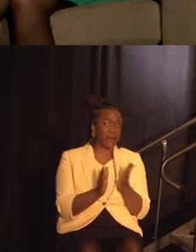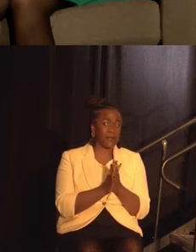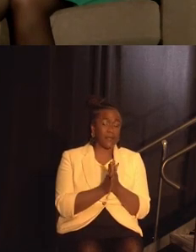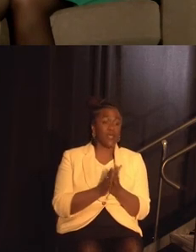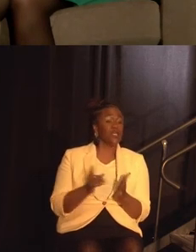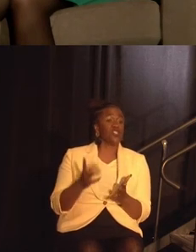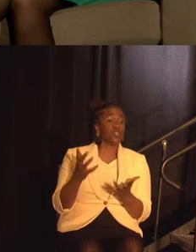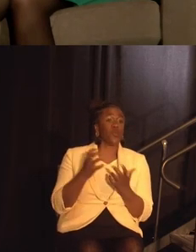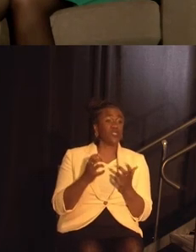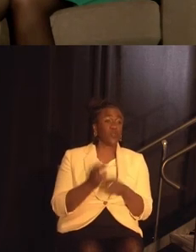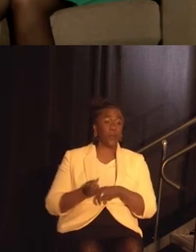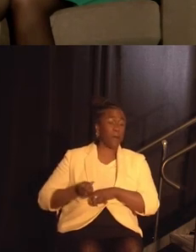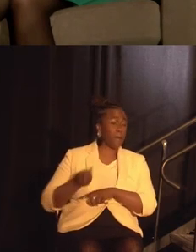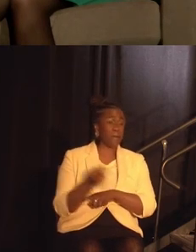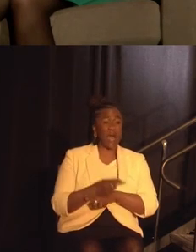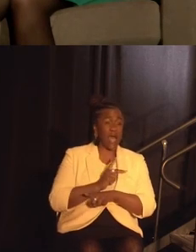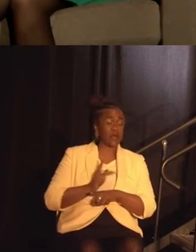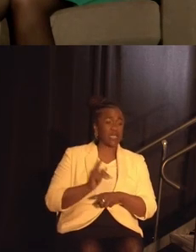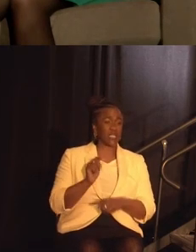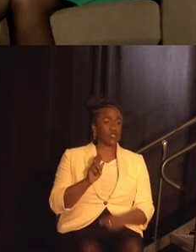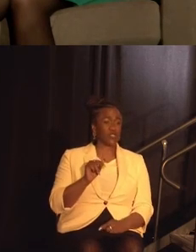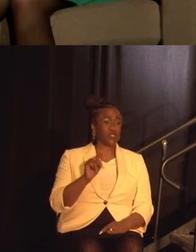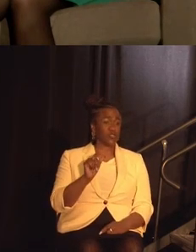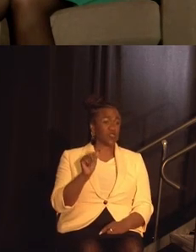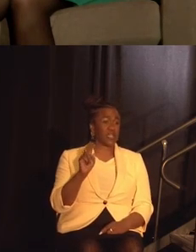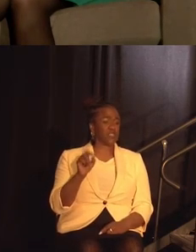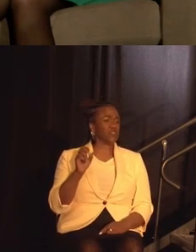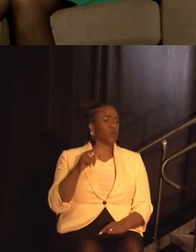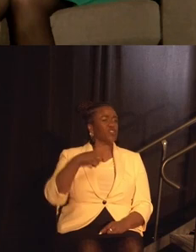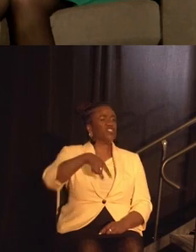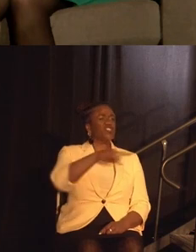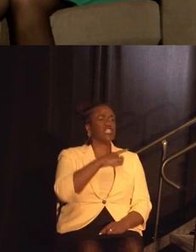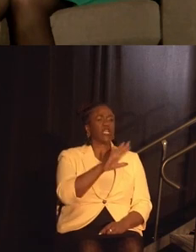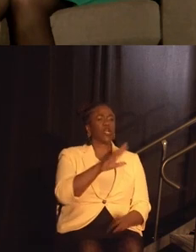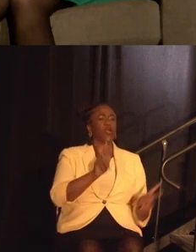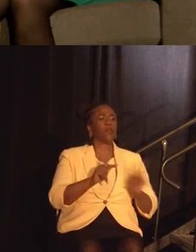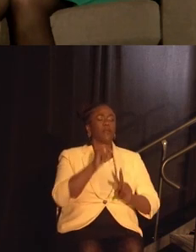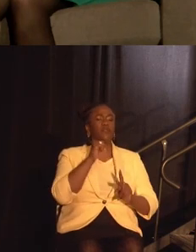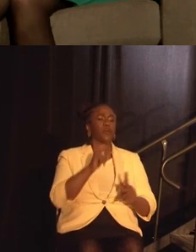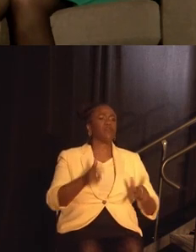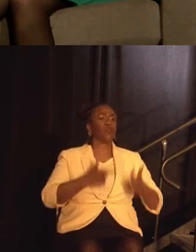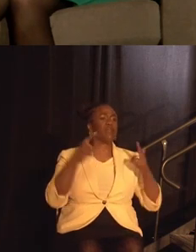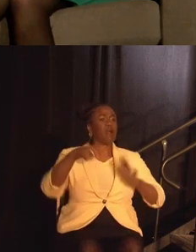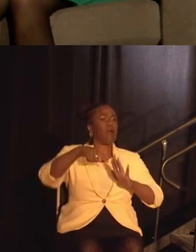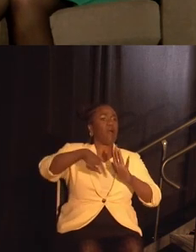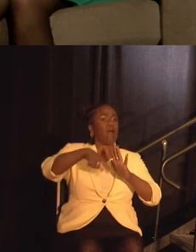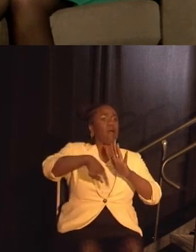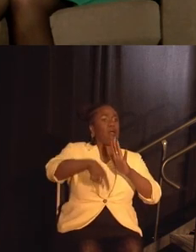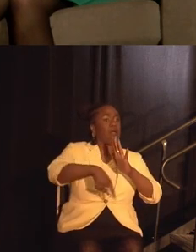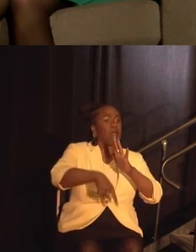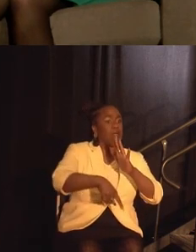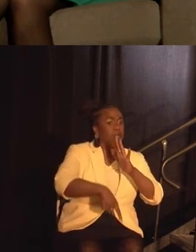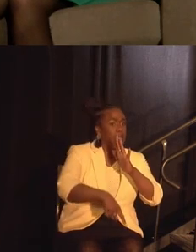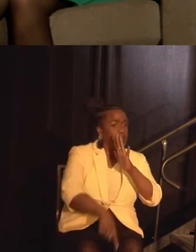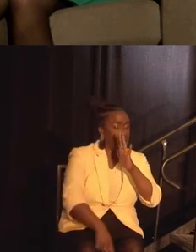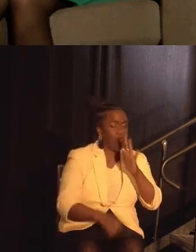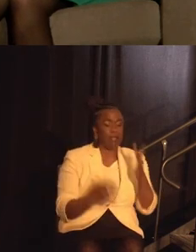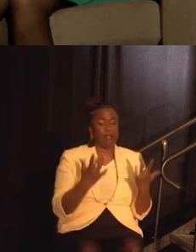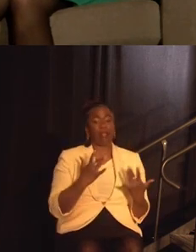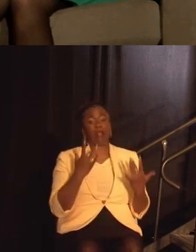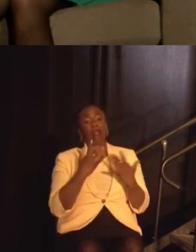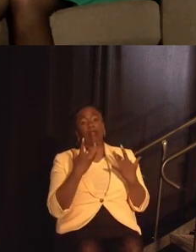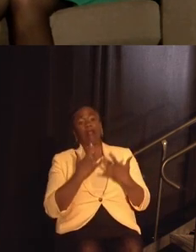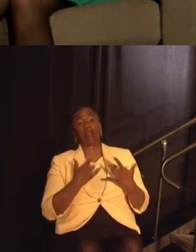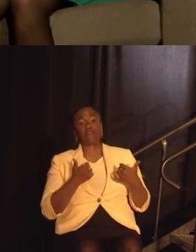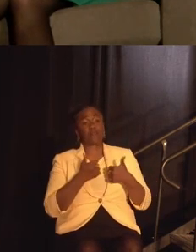She wants to bring down the regime of King Triton so she and her eel bros don't have to live in their dank hole tending their garden of misery slime for the rest of their